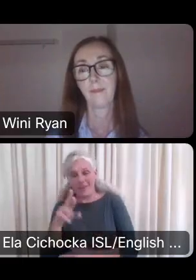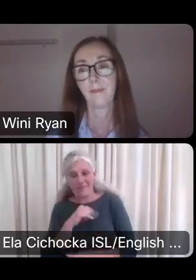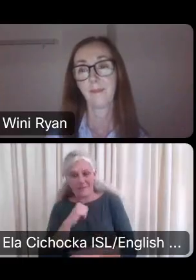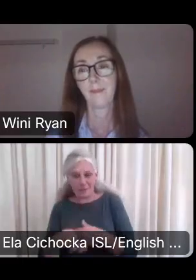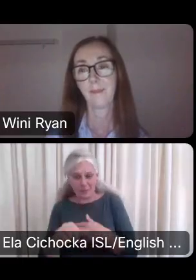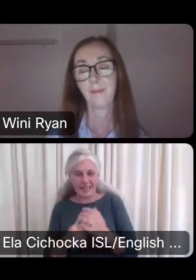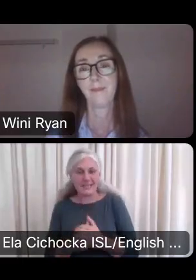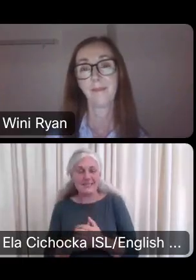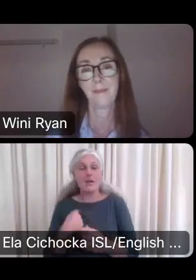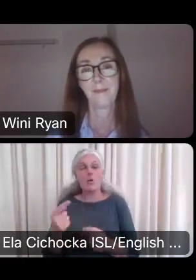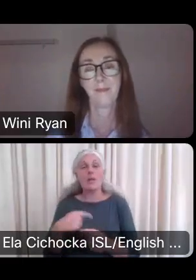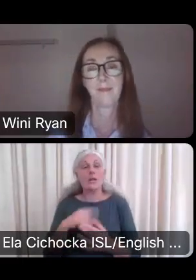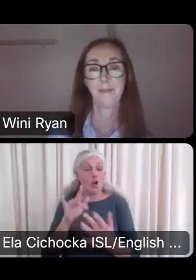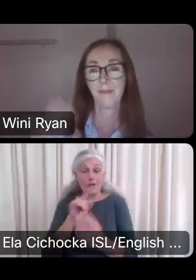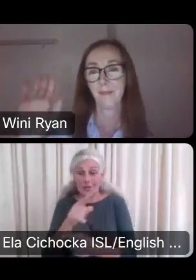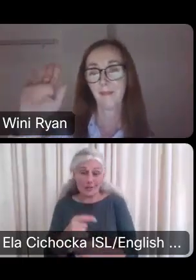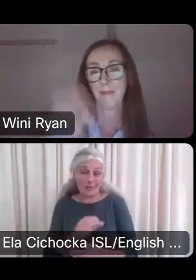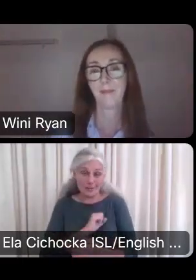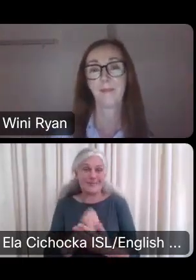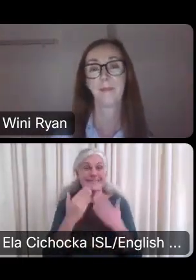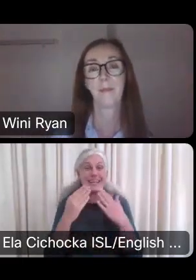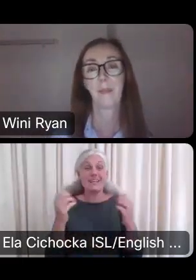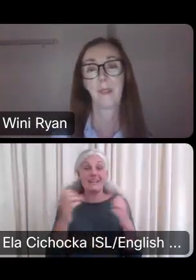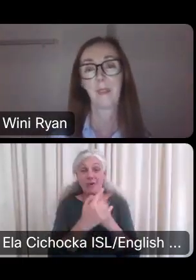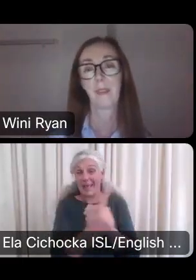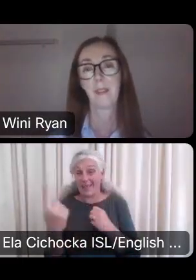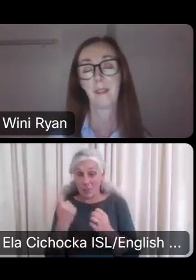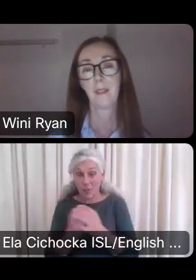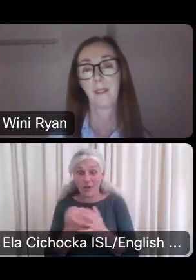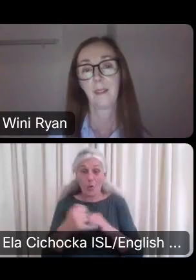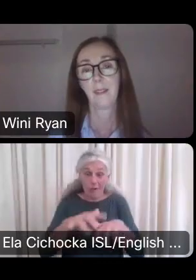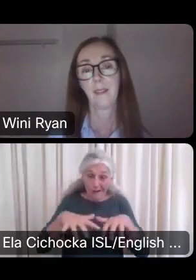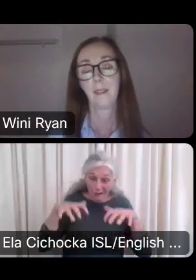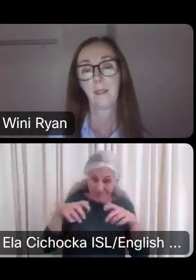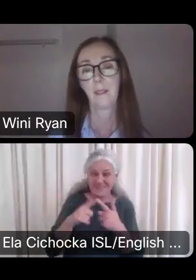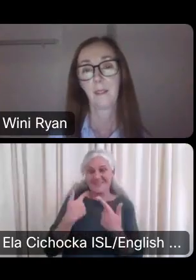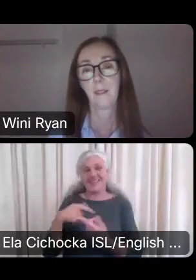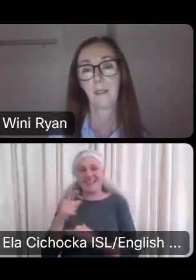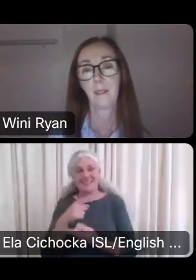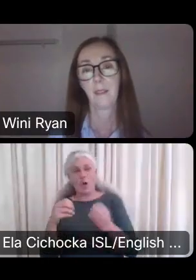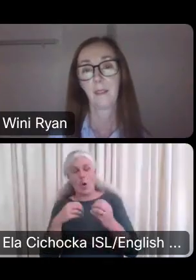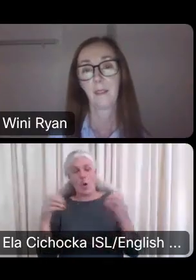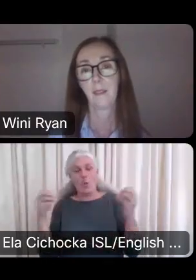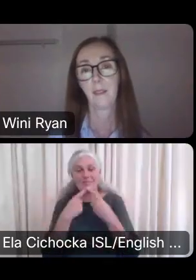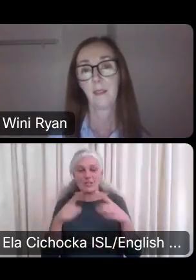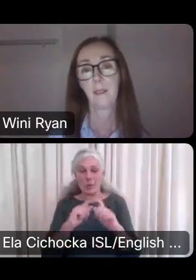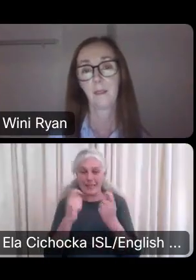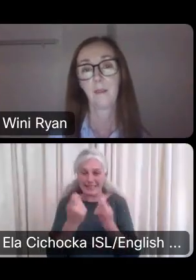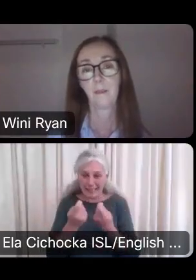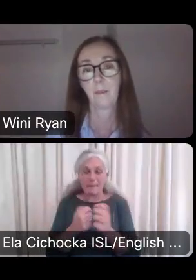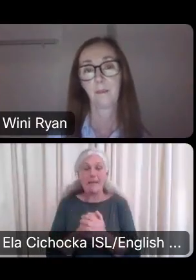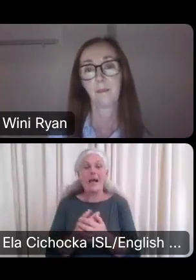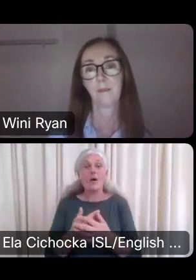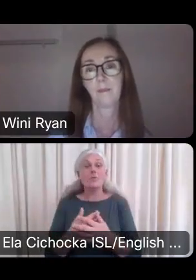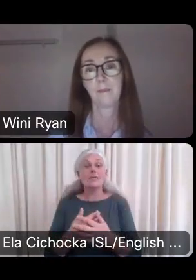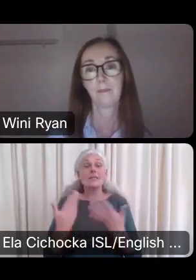thank you again on behalf of everybody who's been in our audience and our open disclosure team. I'm going